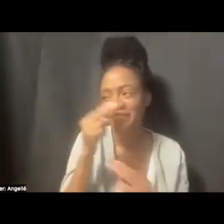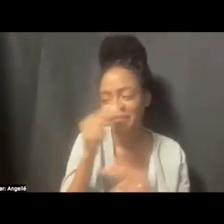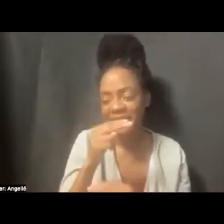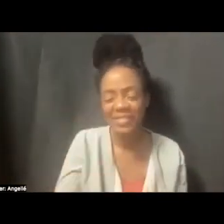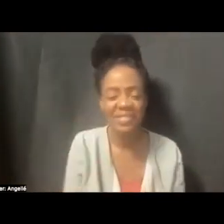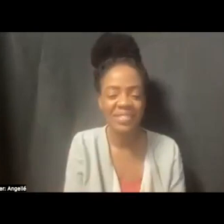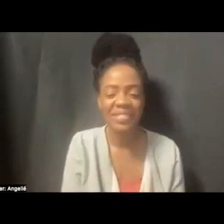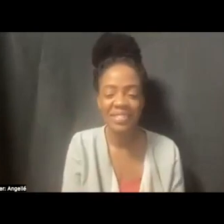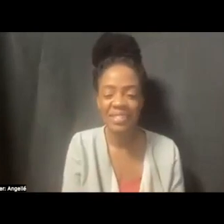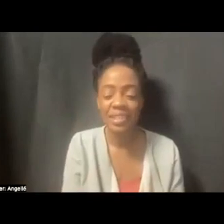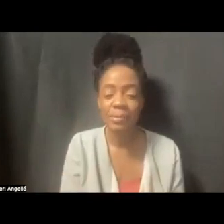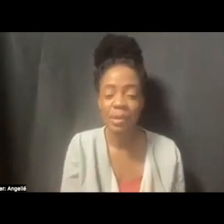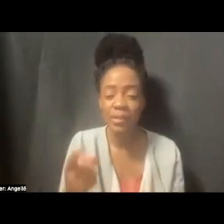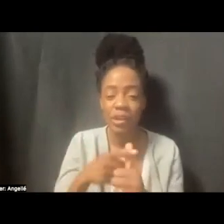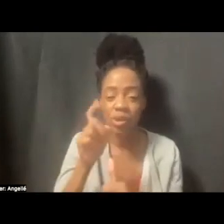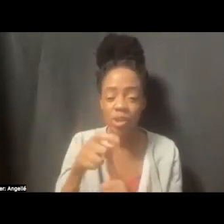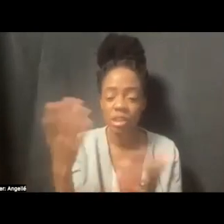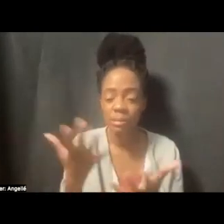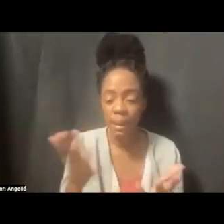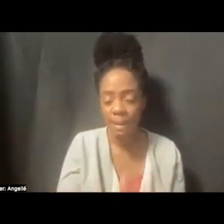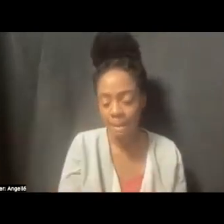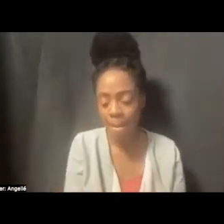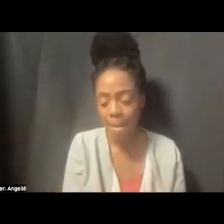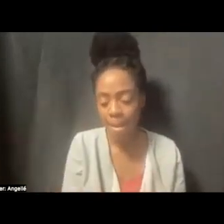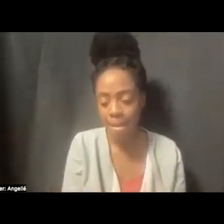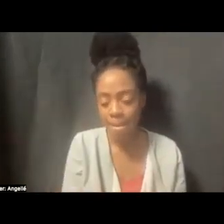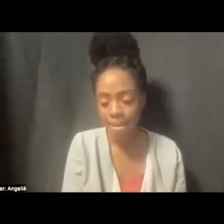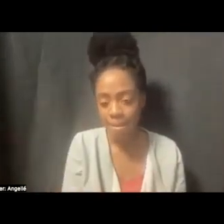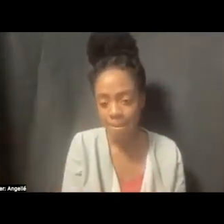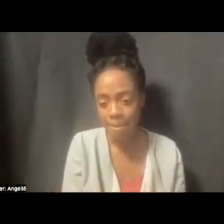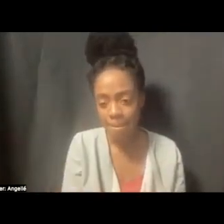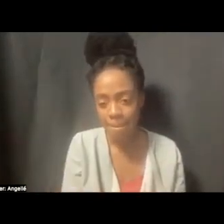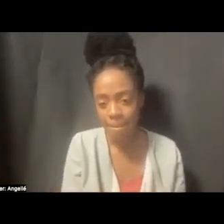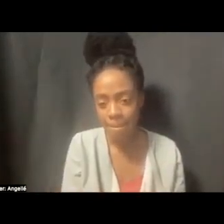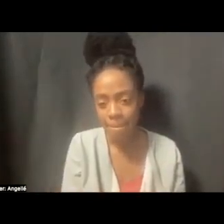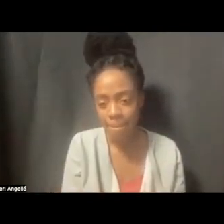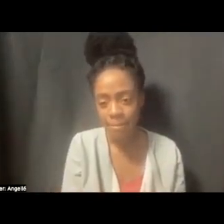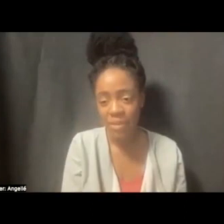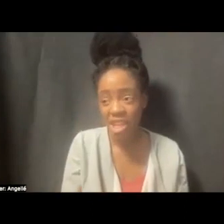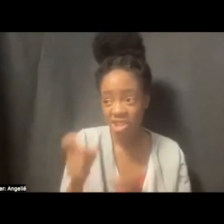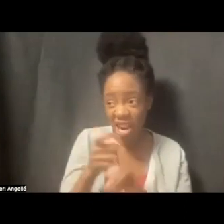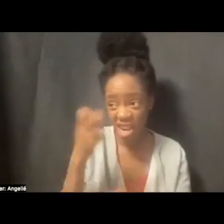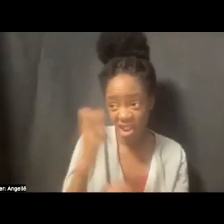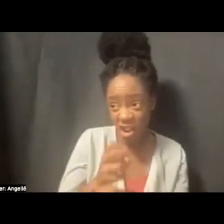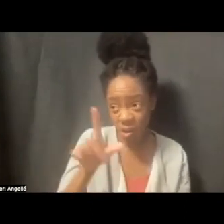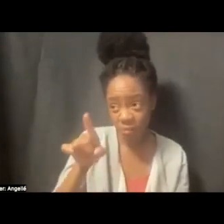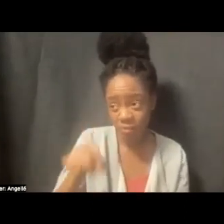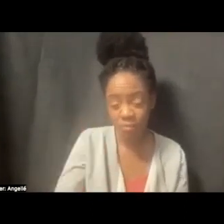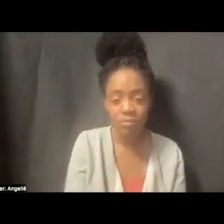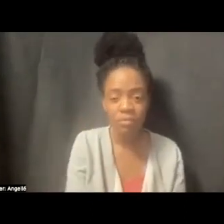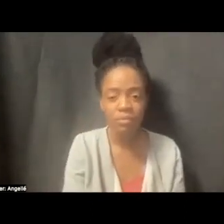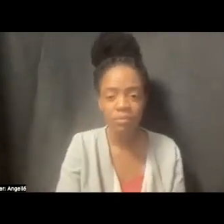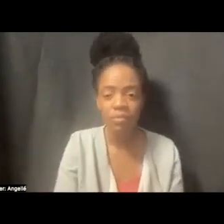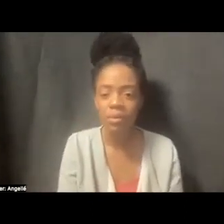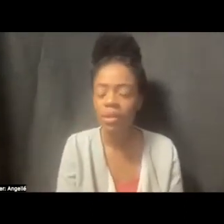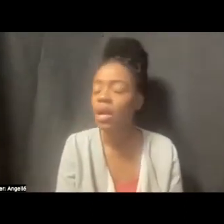My first question is directing really hard to do?